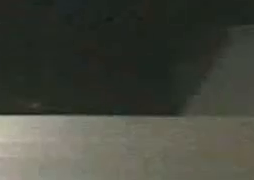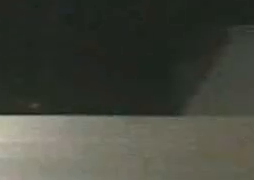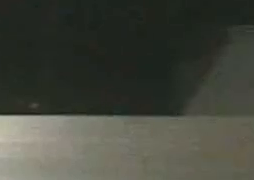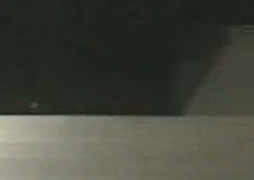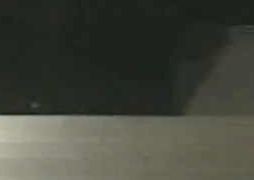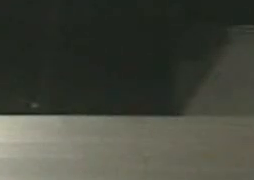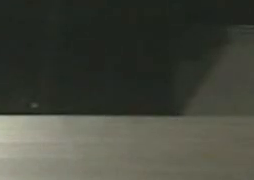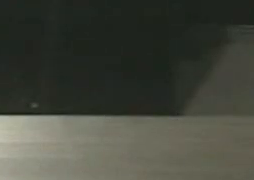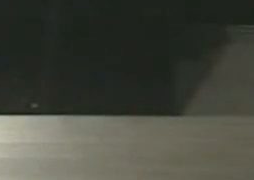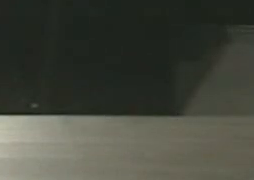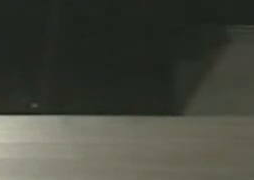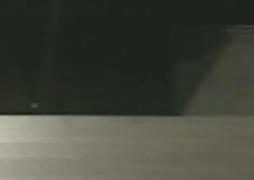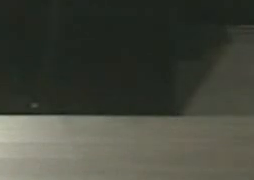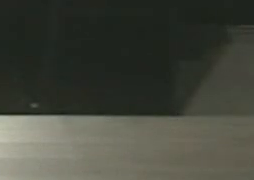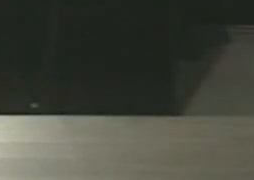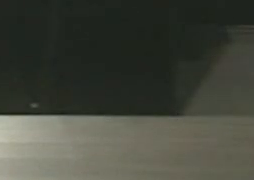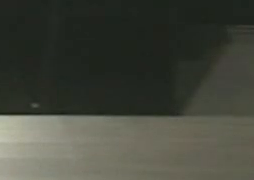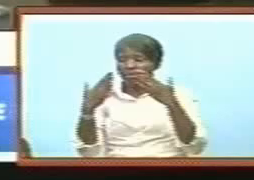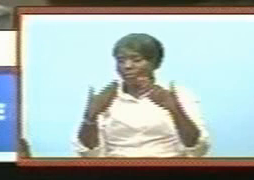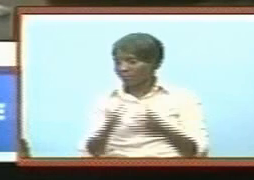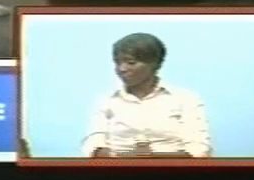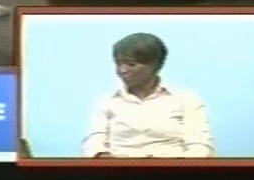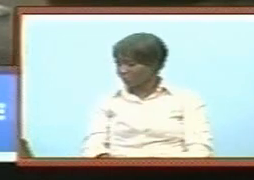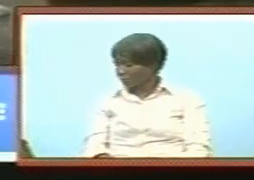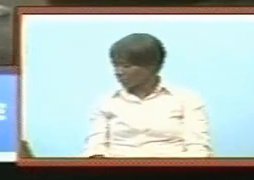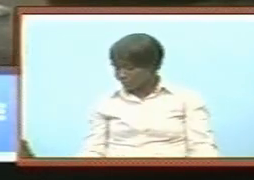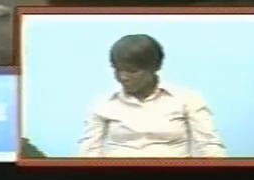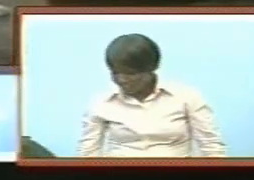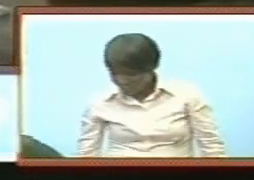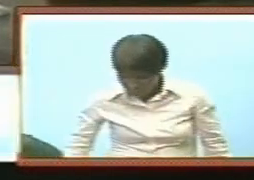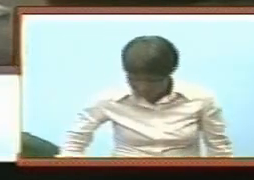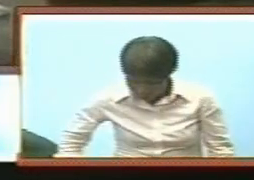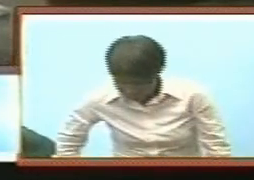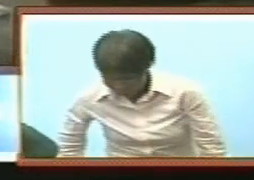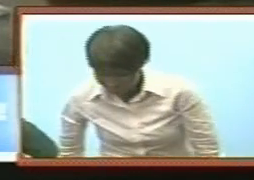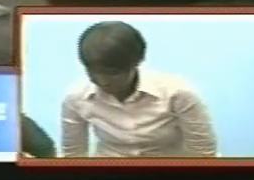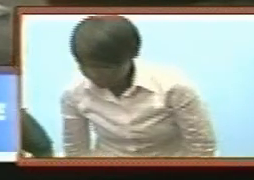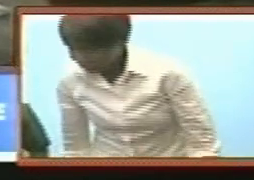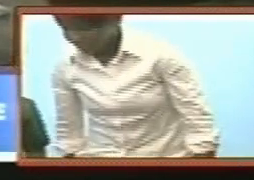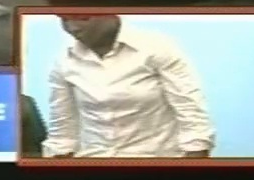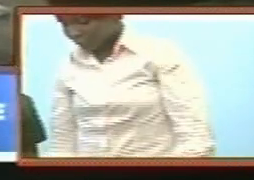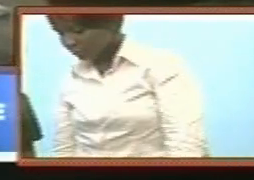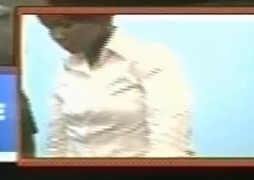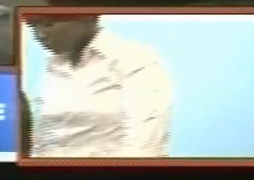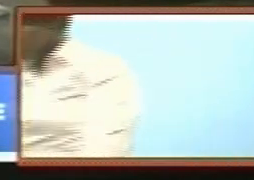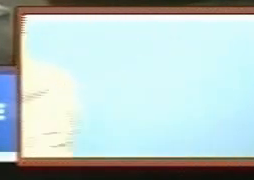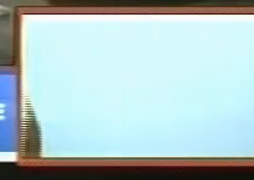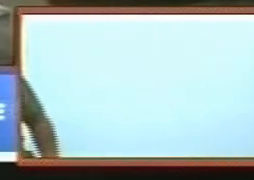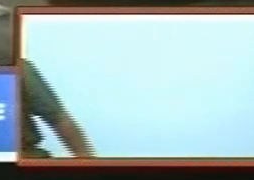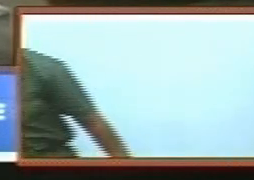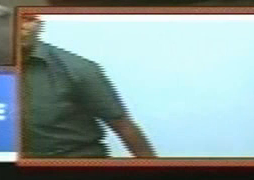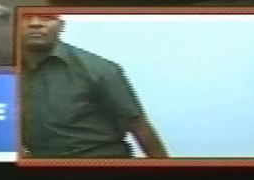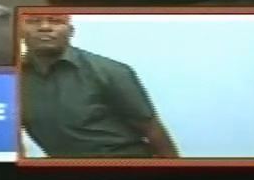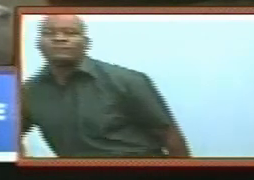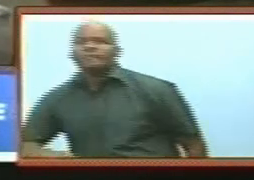However, here's to the two greatest highlights of the night. One in the man that is Mohamed Abdu Badida, undoubtedly